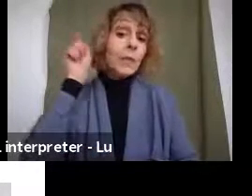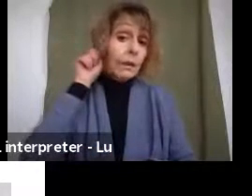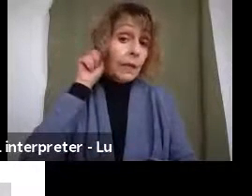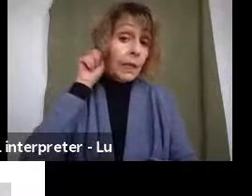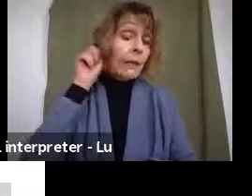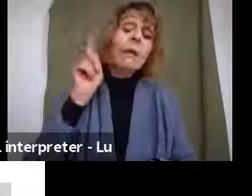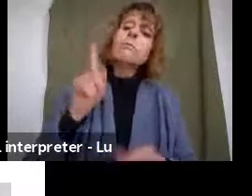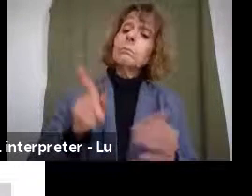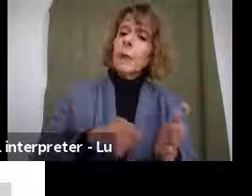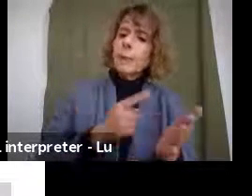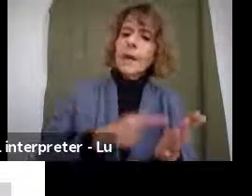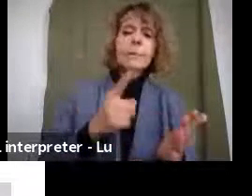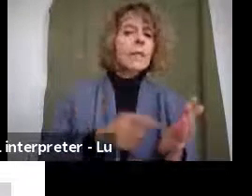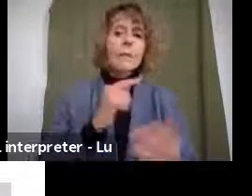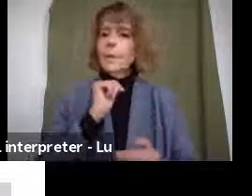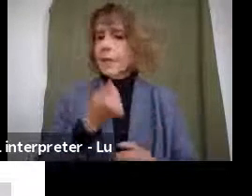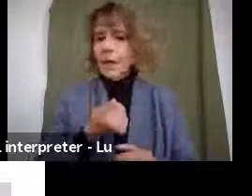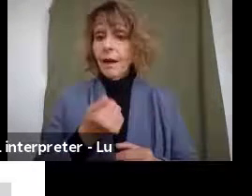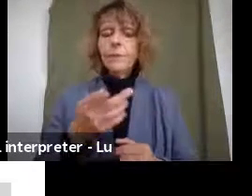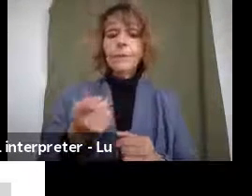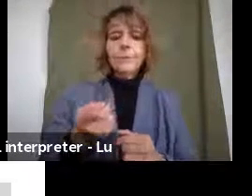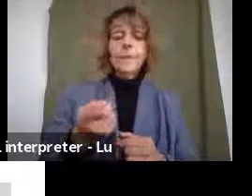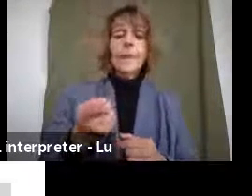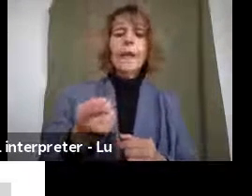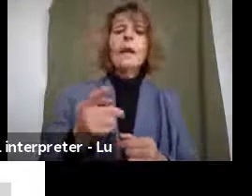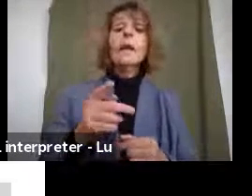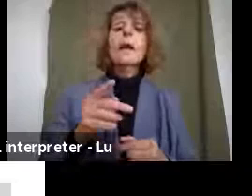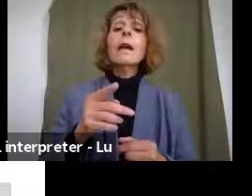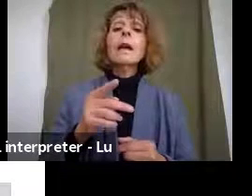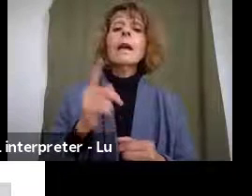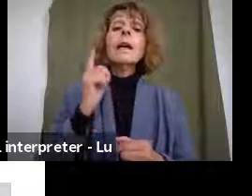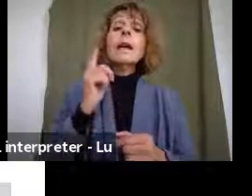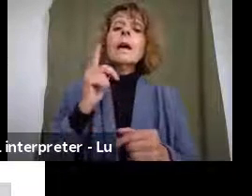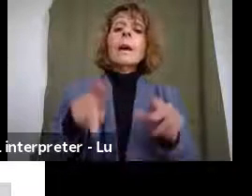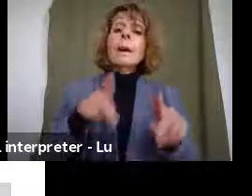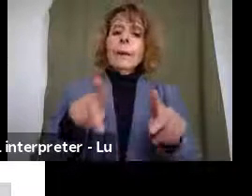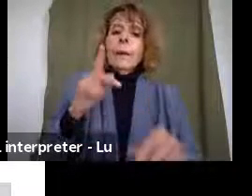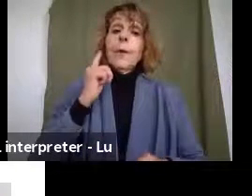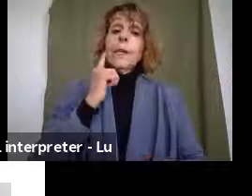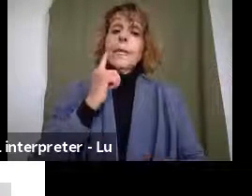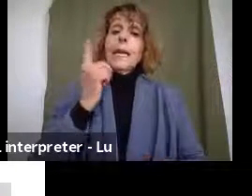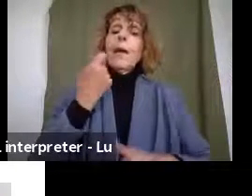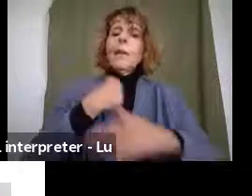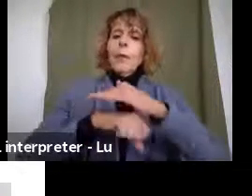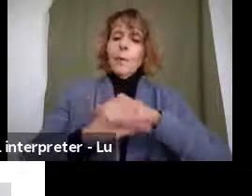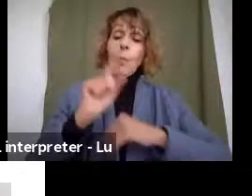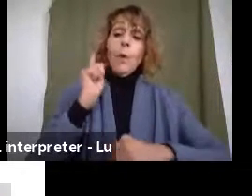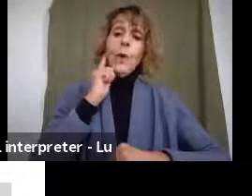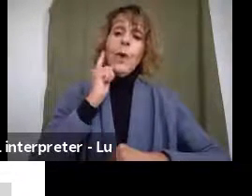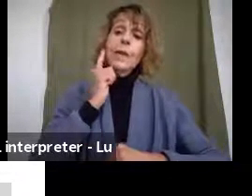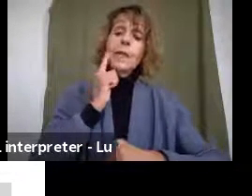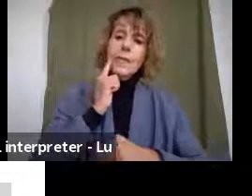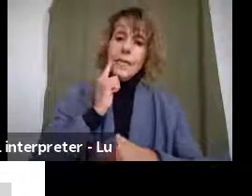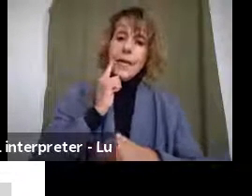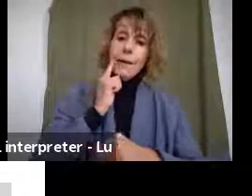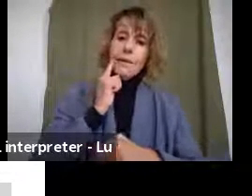People who are deaf, who are born deaf in the United States, often learn American Sign Language as their